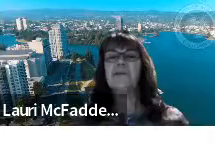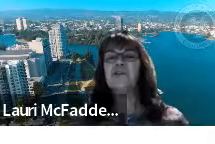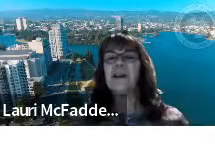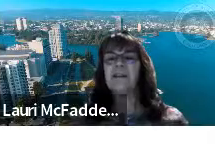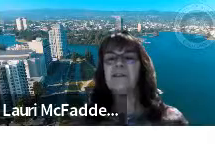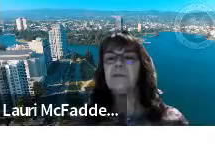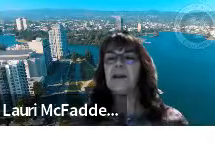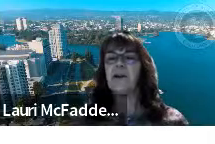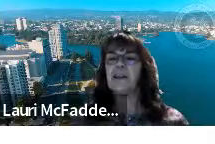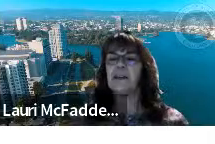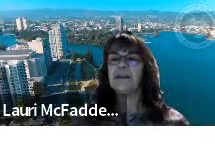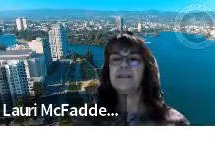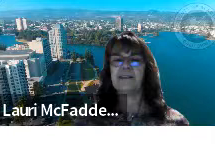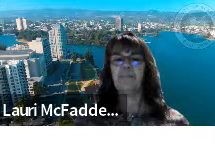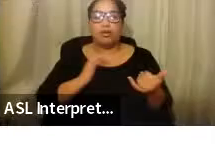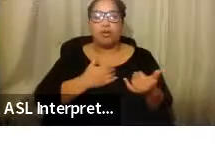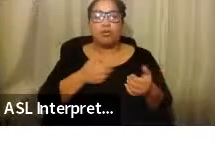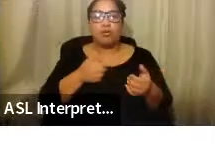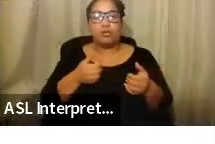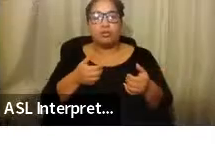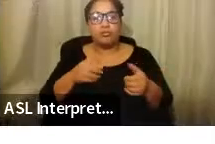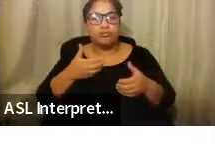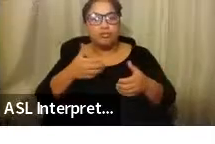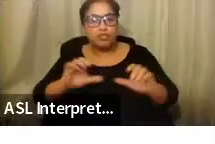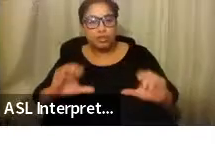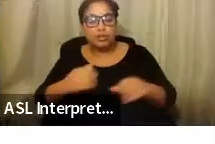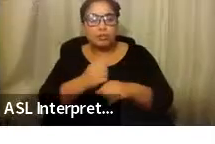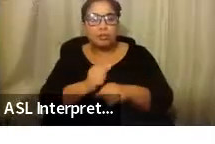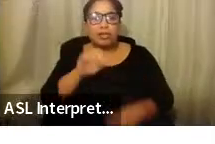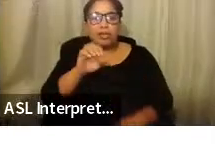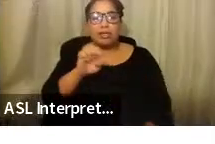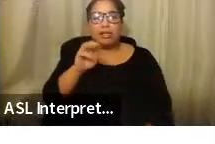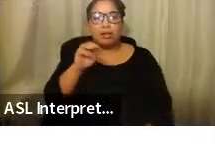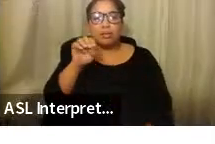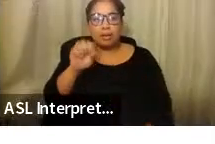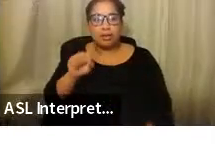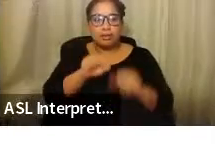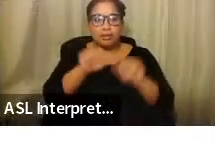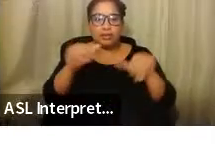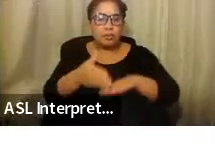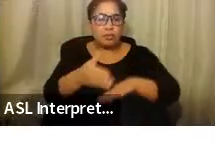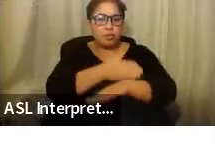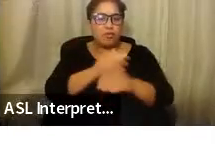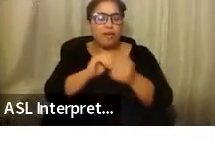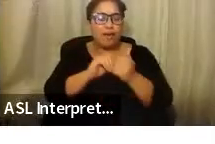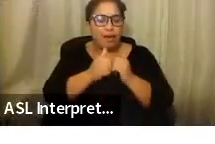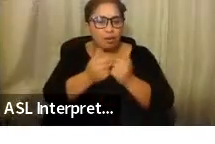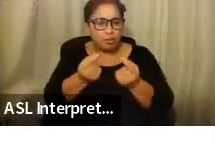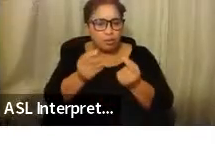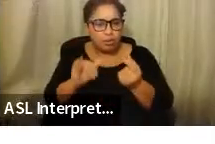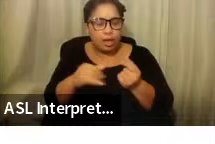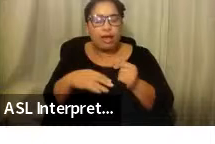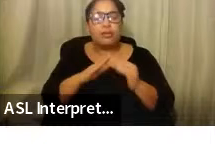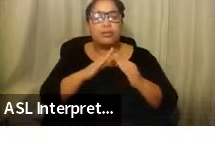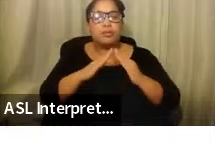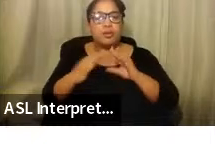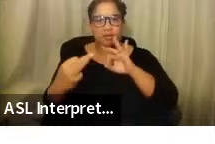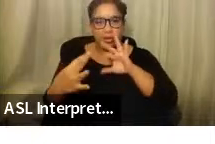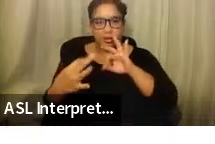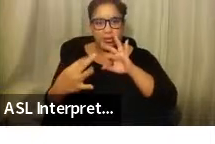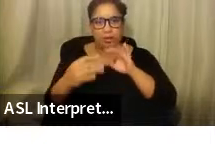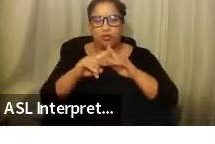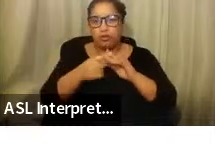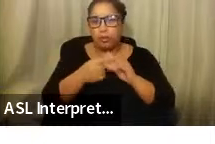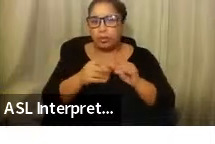So now is our chance to make our EMS system better, and we need community feedback to accomplish that. We've already begun with